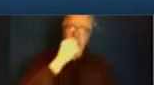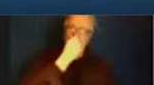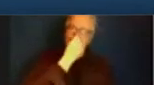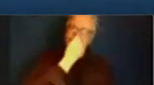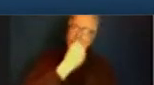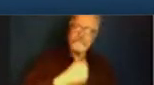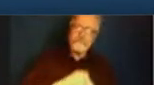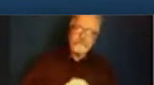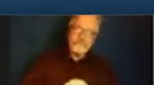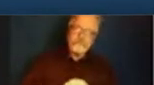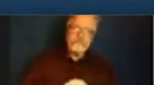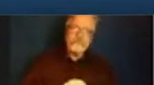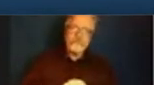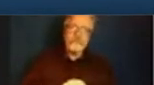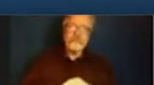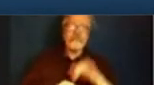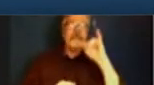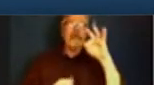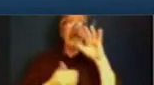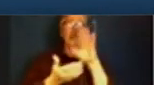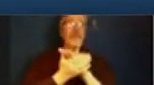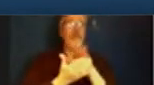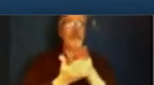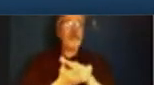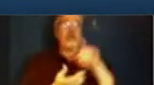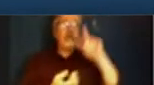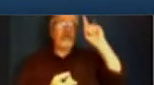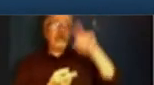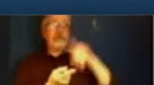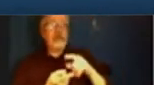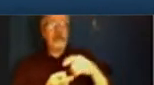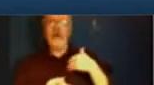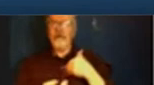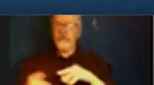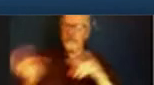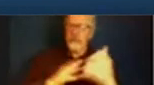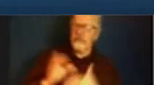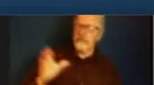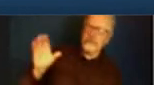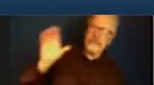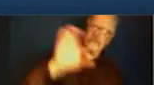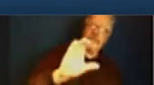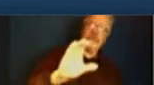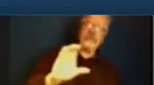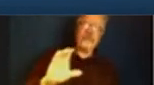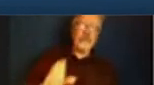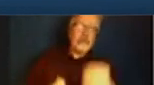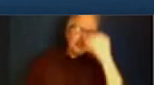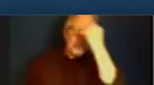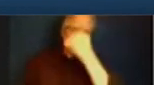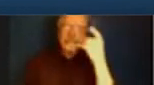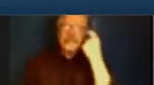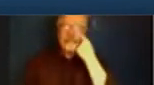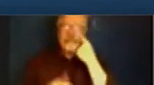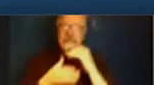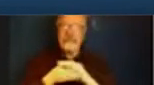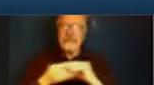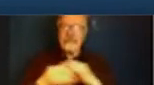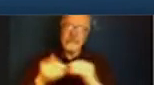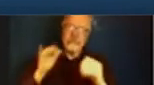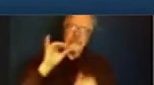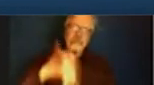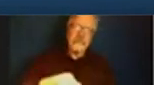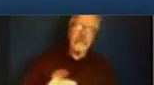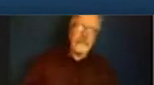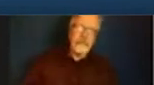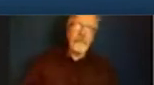additional supplies, we think we're in a good position to supply them as I've indicated today. So at least for the foreseeable future, that's what we